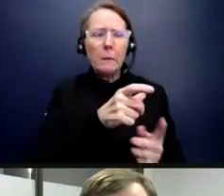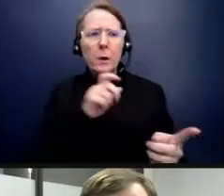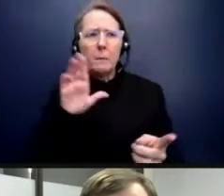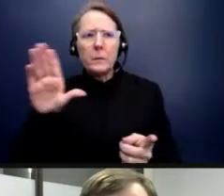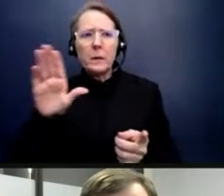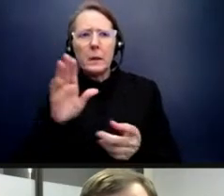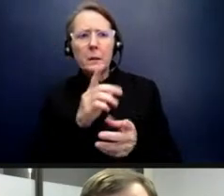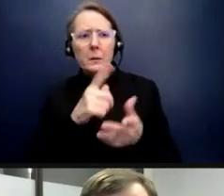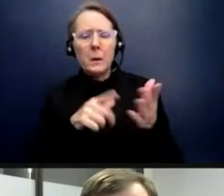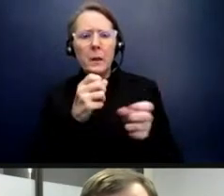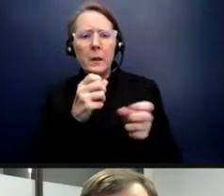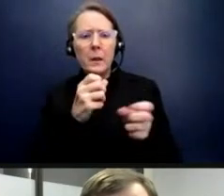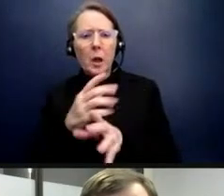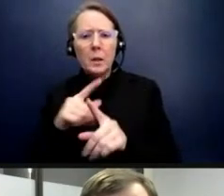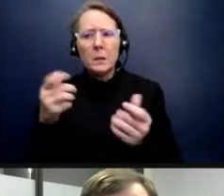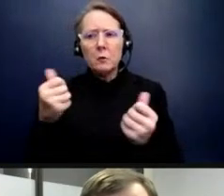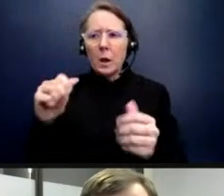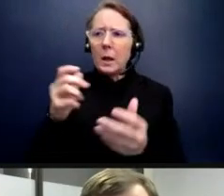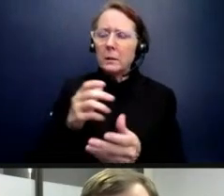much as possible.